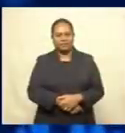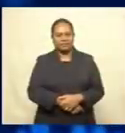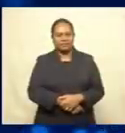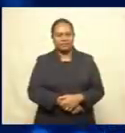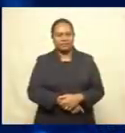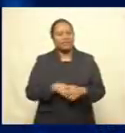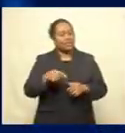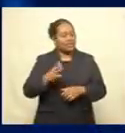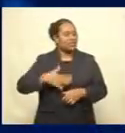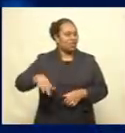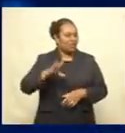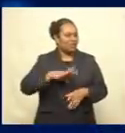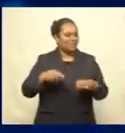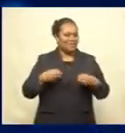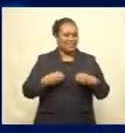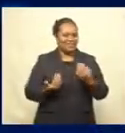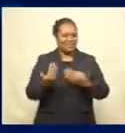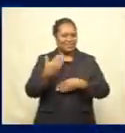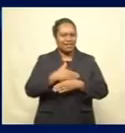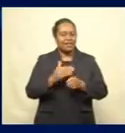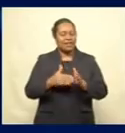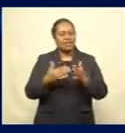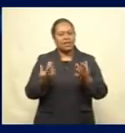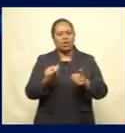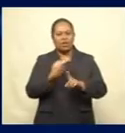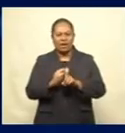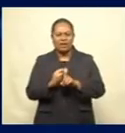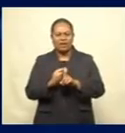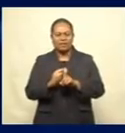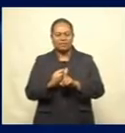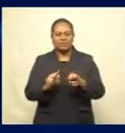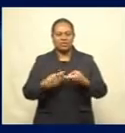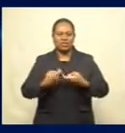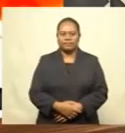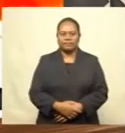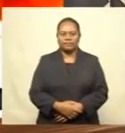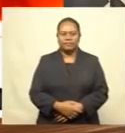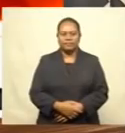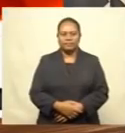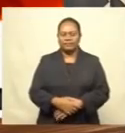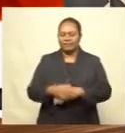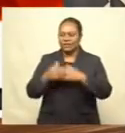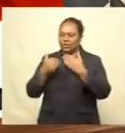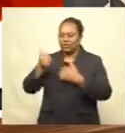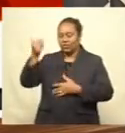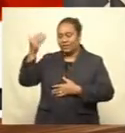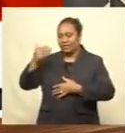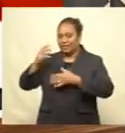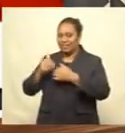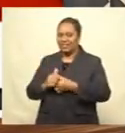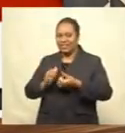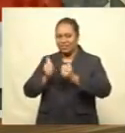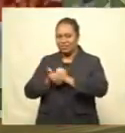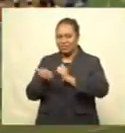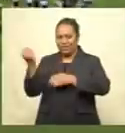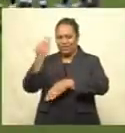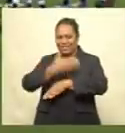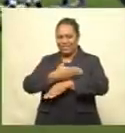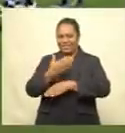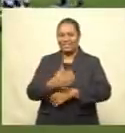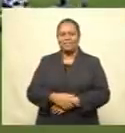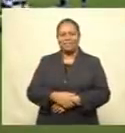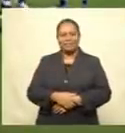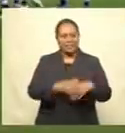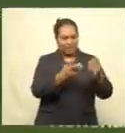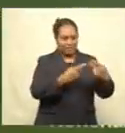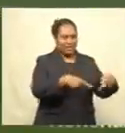And that's it from Business Tonight. Caroline Itavi joins you next with the latest in sports. Good evening, and in sports tonight,